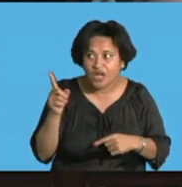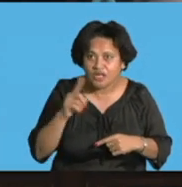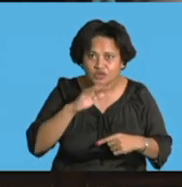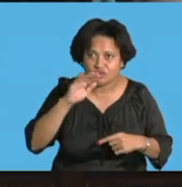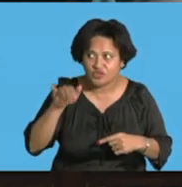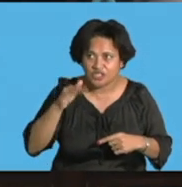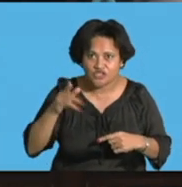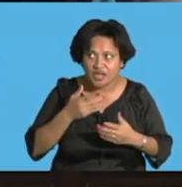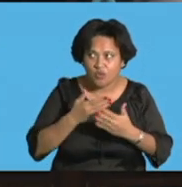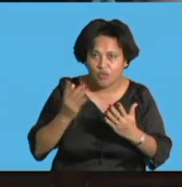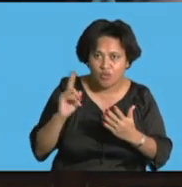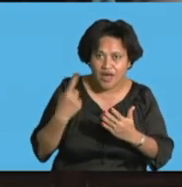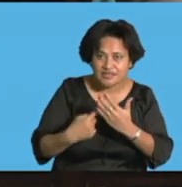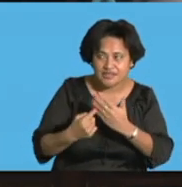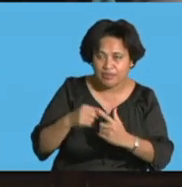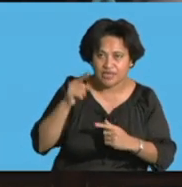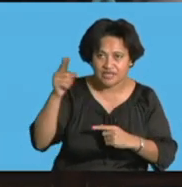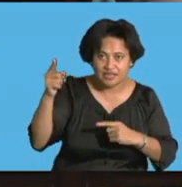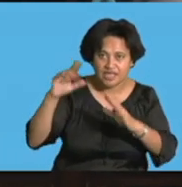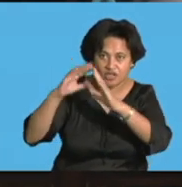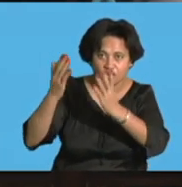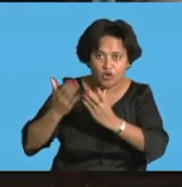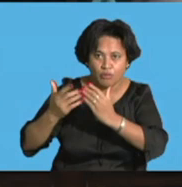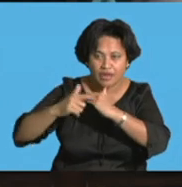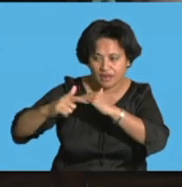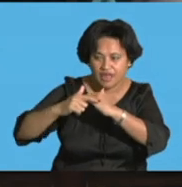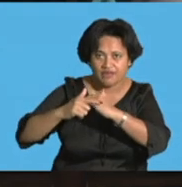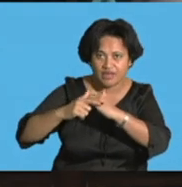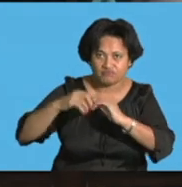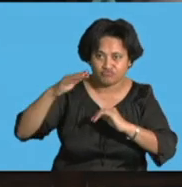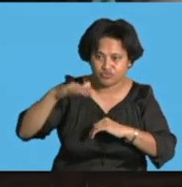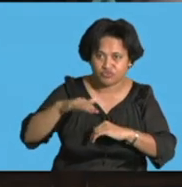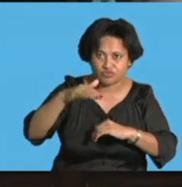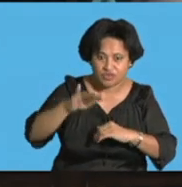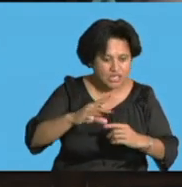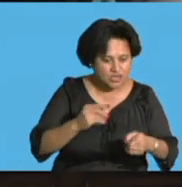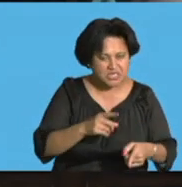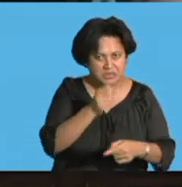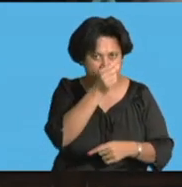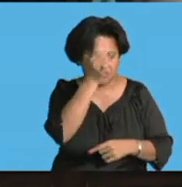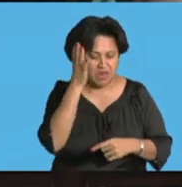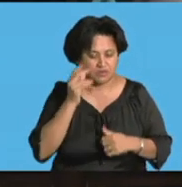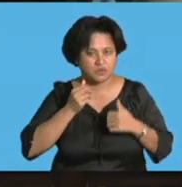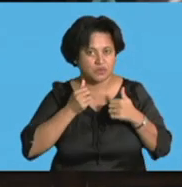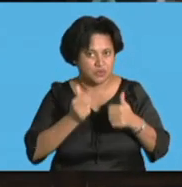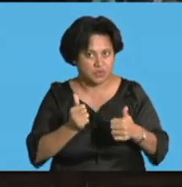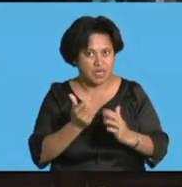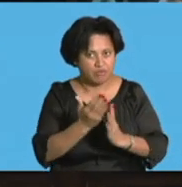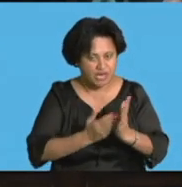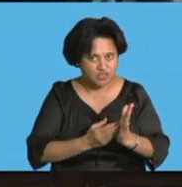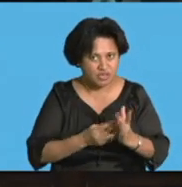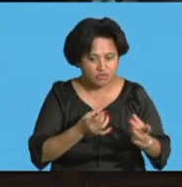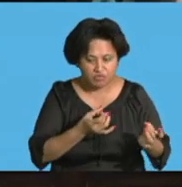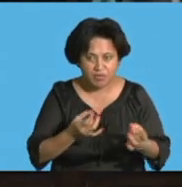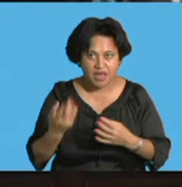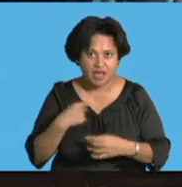international trends, he has smartly prepared a budget that we have in front of us, a budget that prepares us for